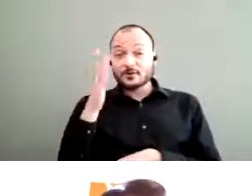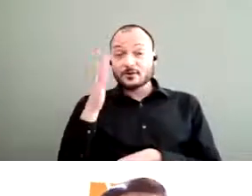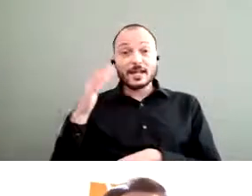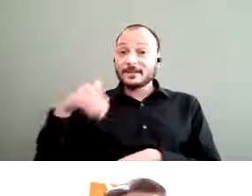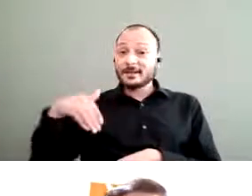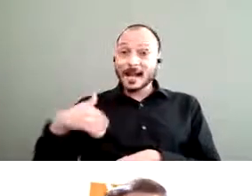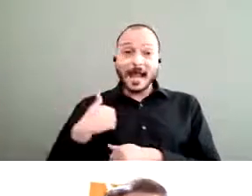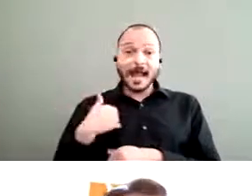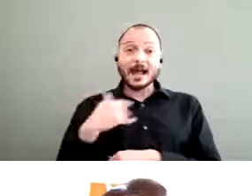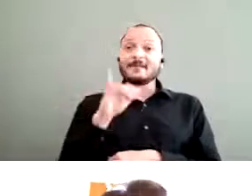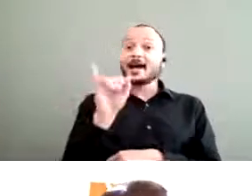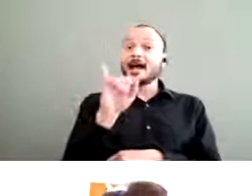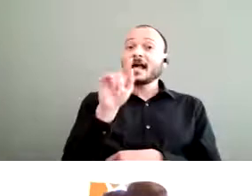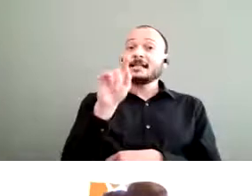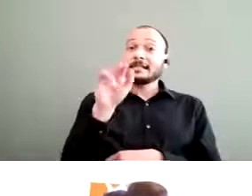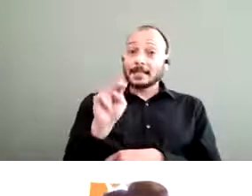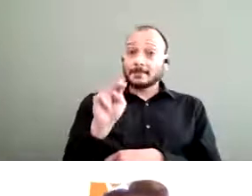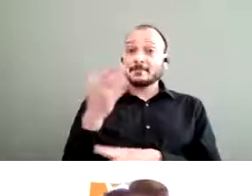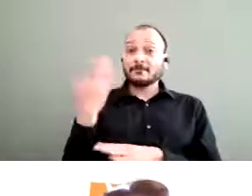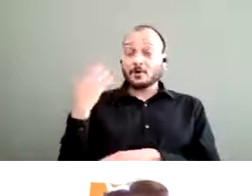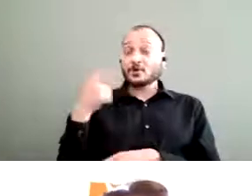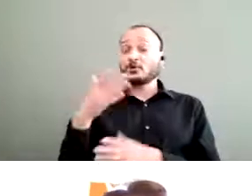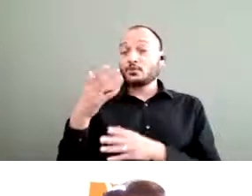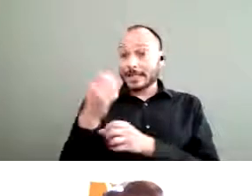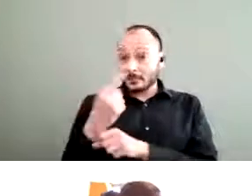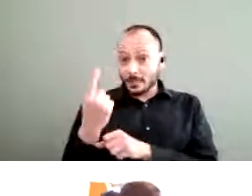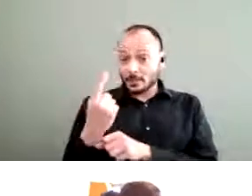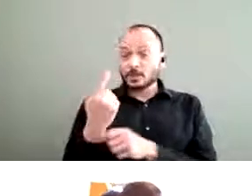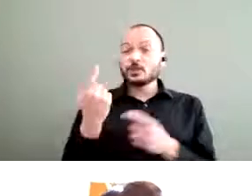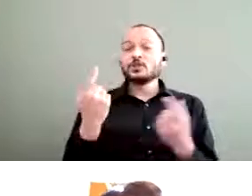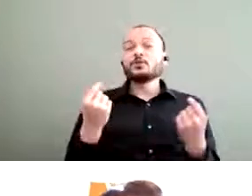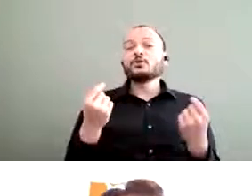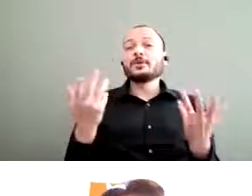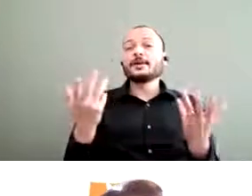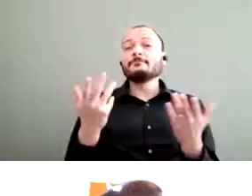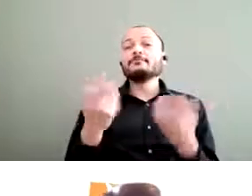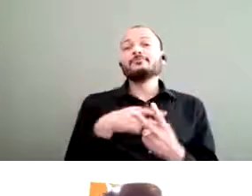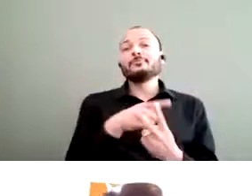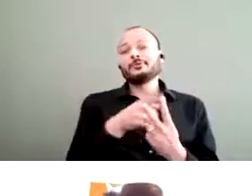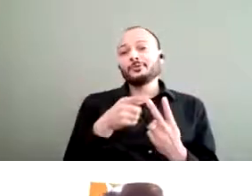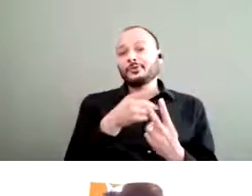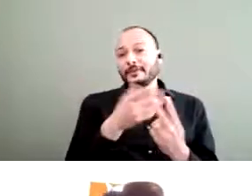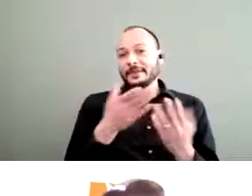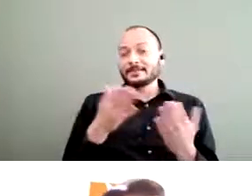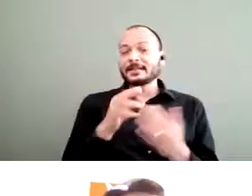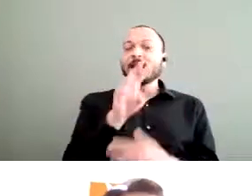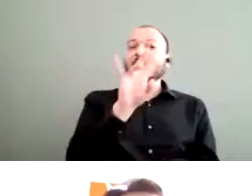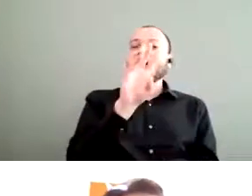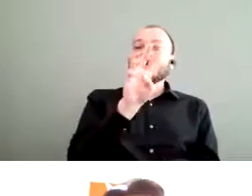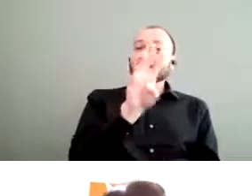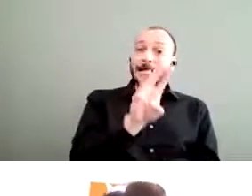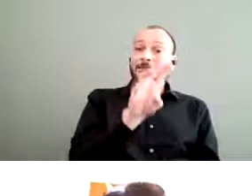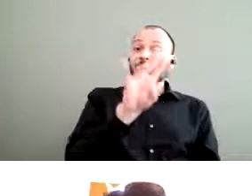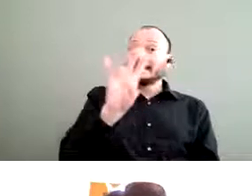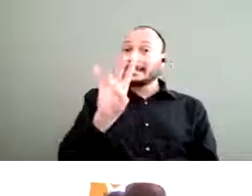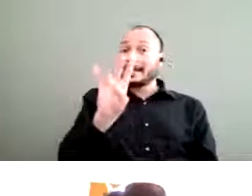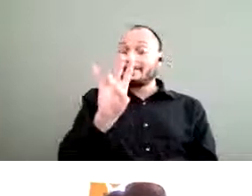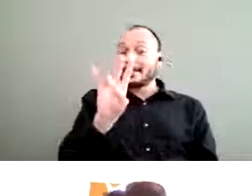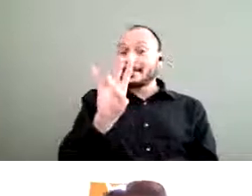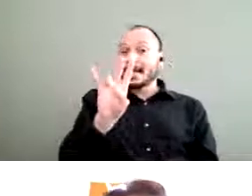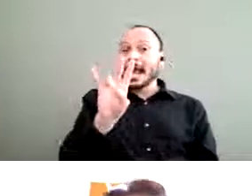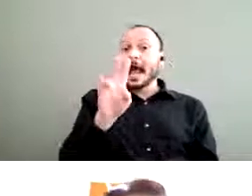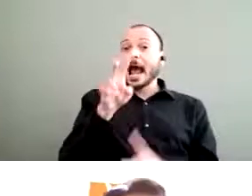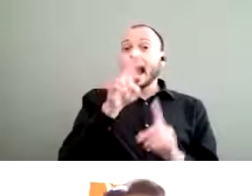before and you want to get one, what you have to do is two things: the W-7 application, and you have to prepare a